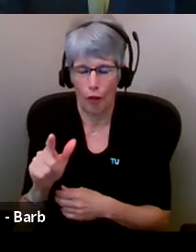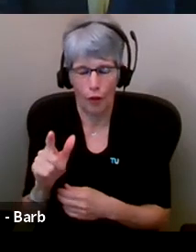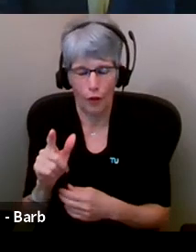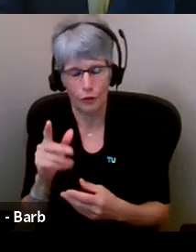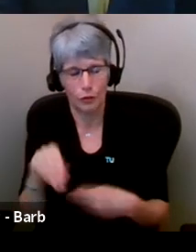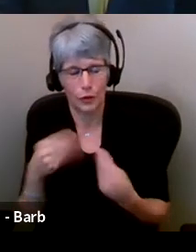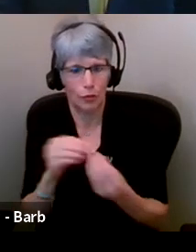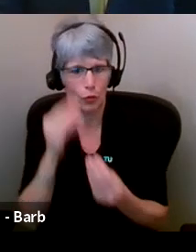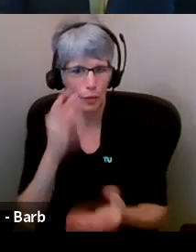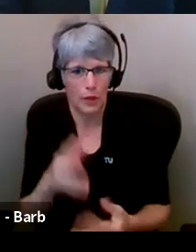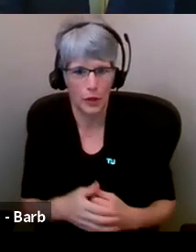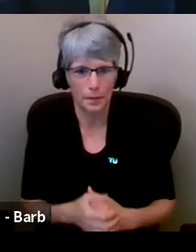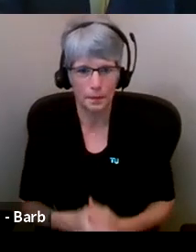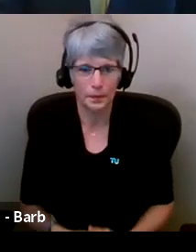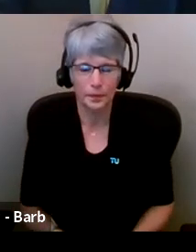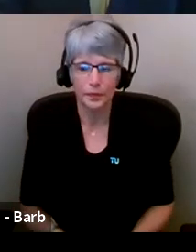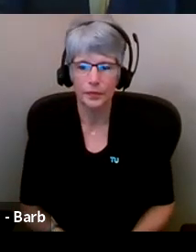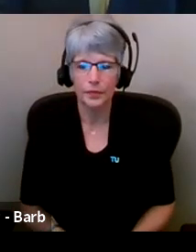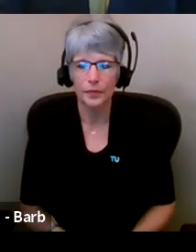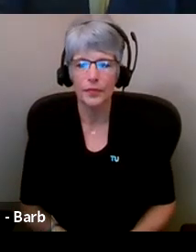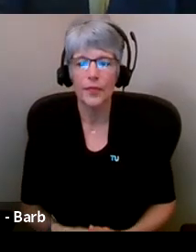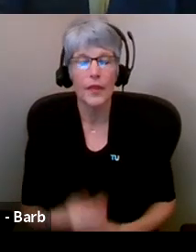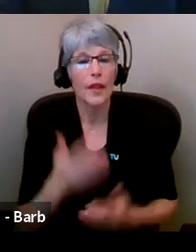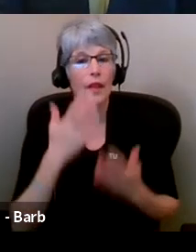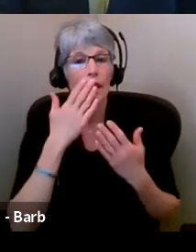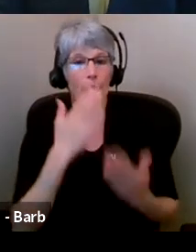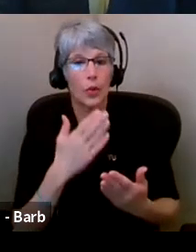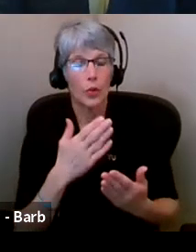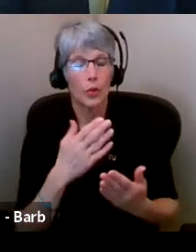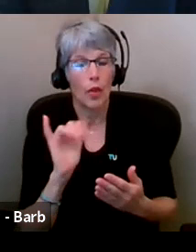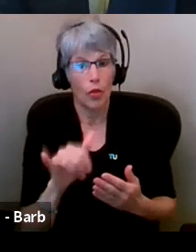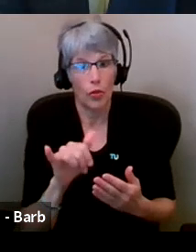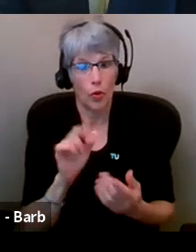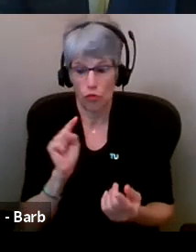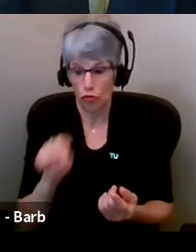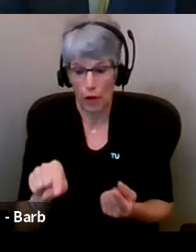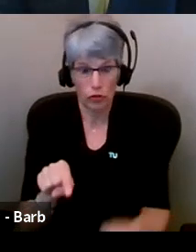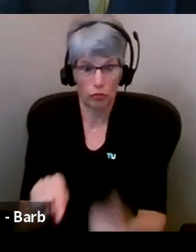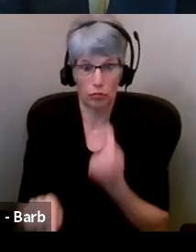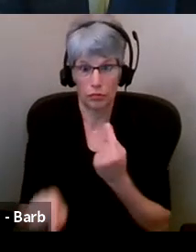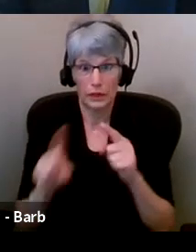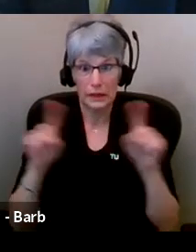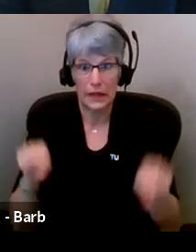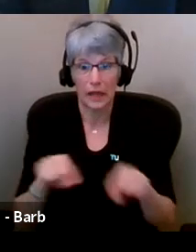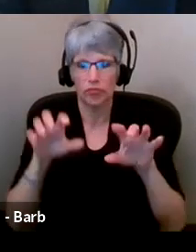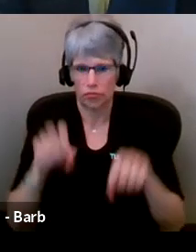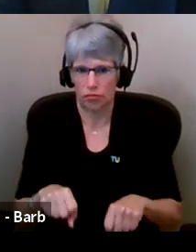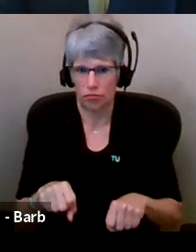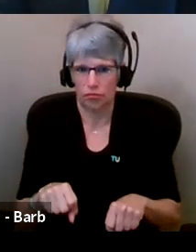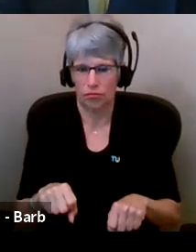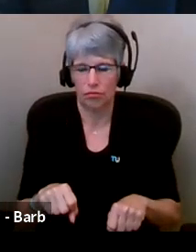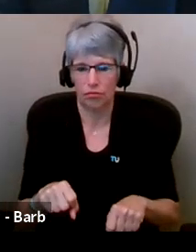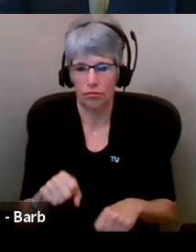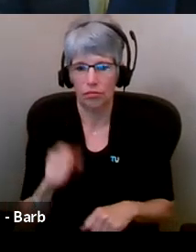on campus. Thank you, Sean. So the directional signs are coming down. That is provided by the advice of